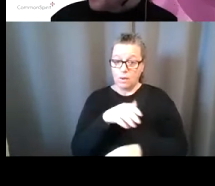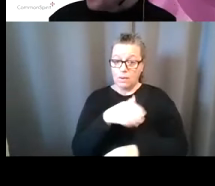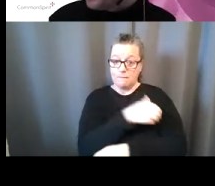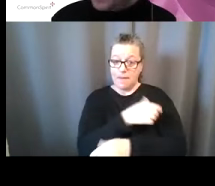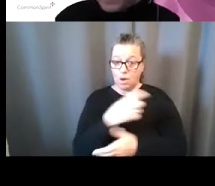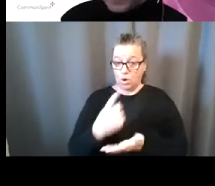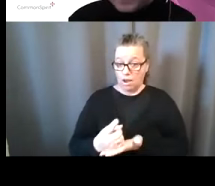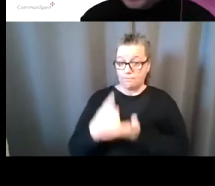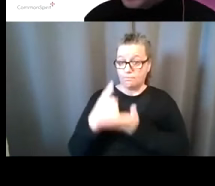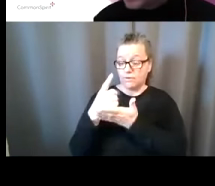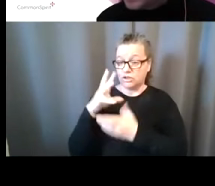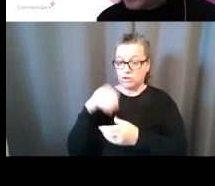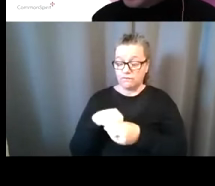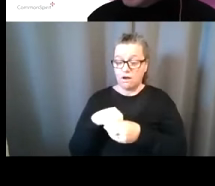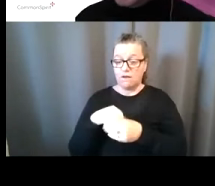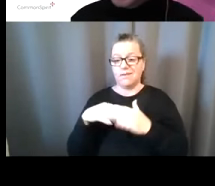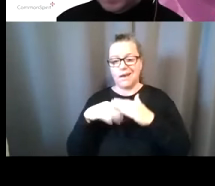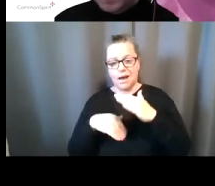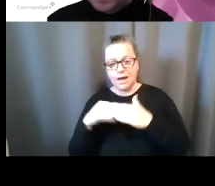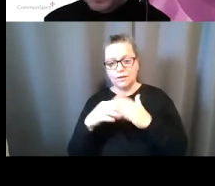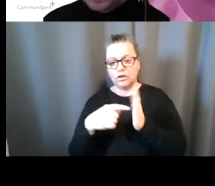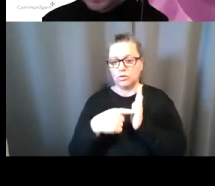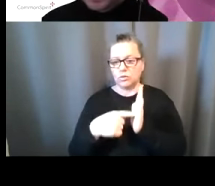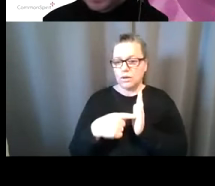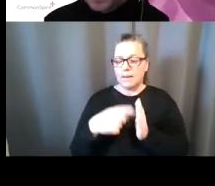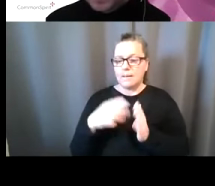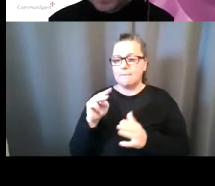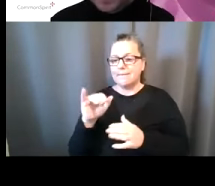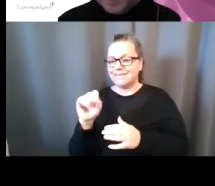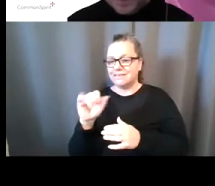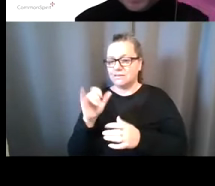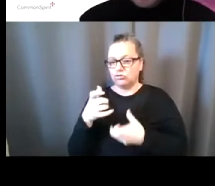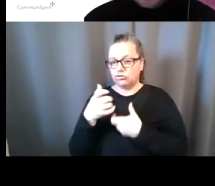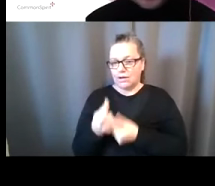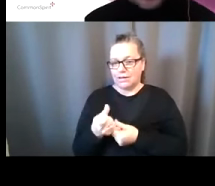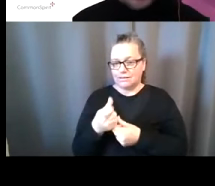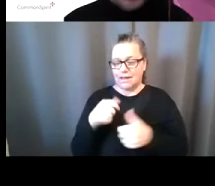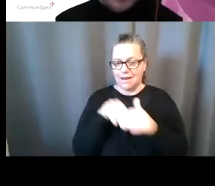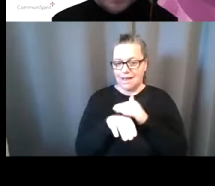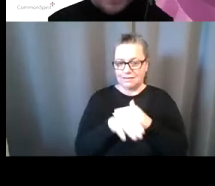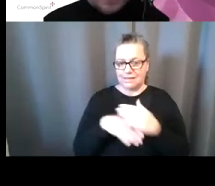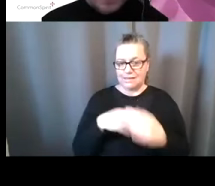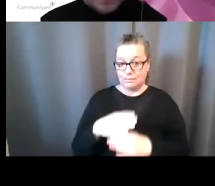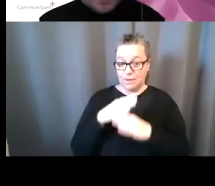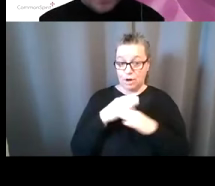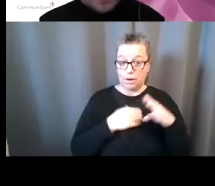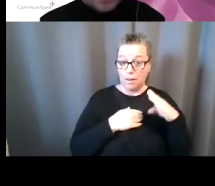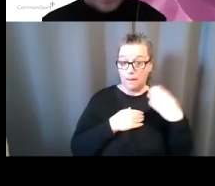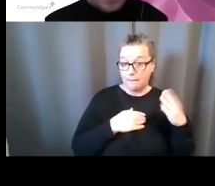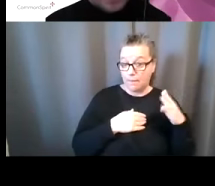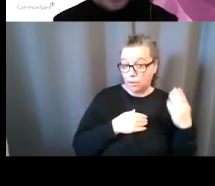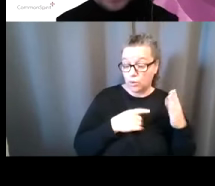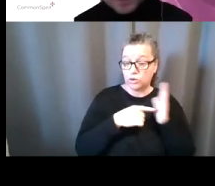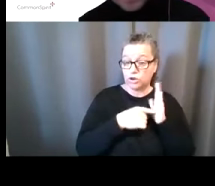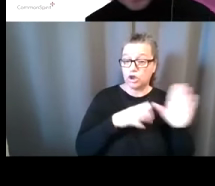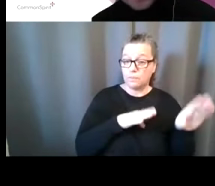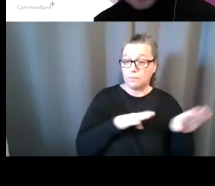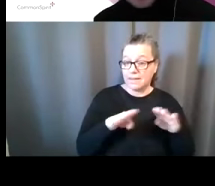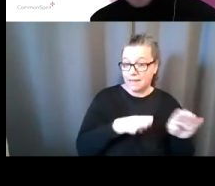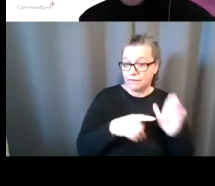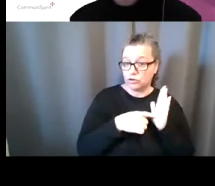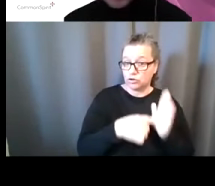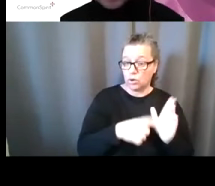they involve things like underrepresentation, mistrust, and access barriers. The blue elements depict behaviors exhibited by those